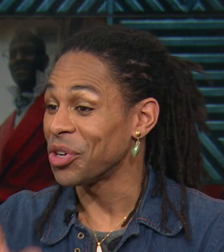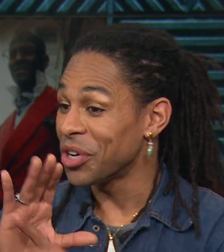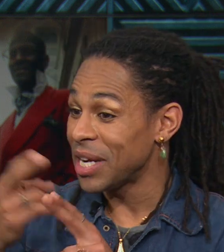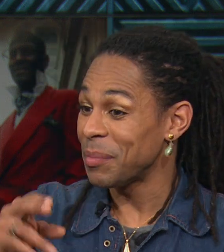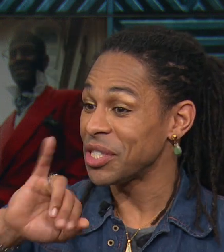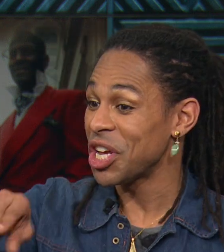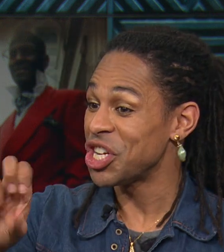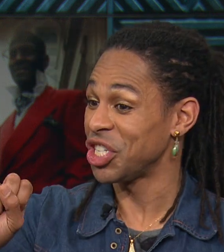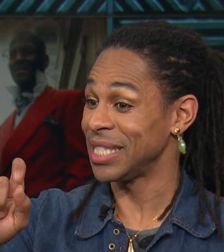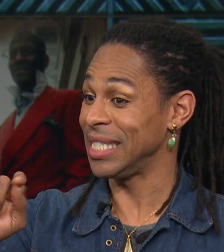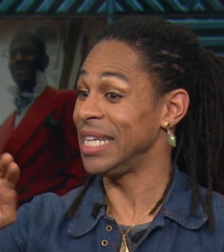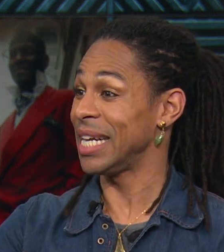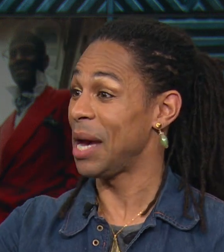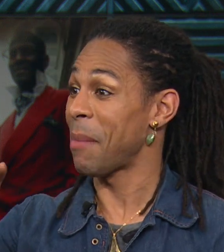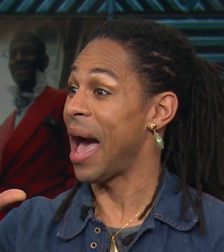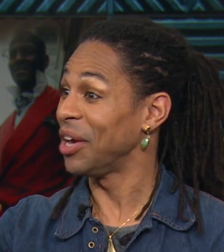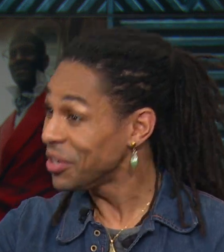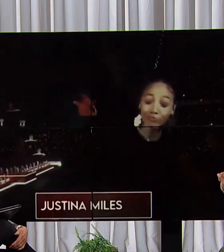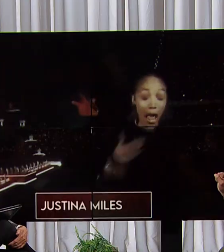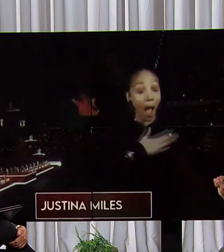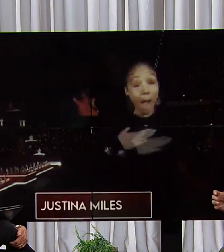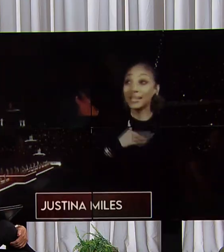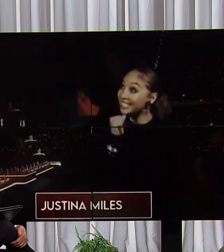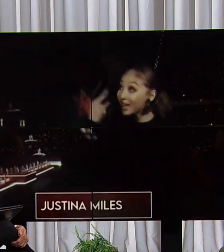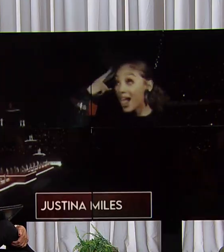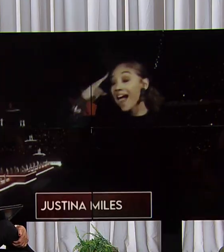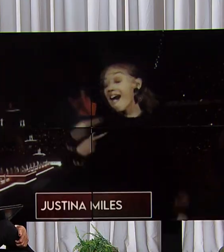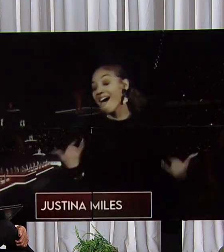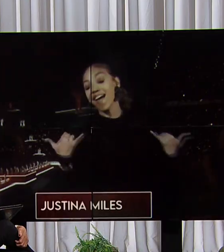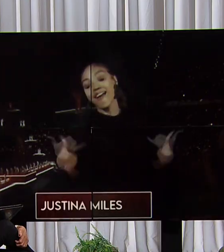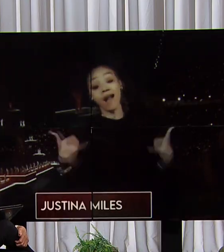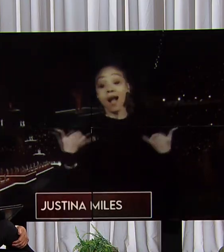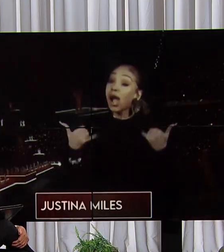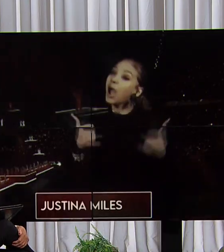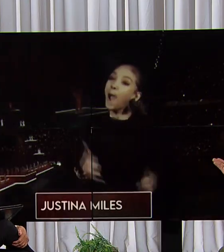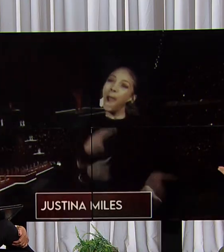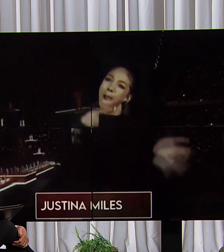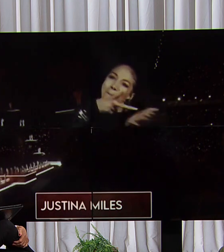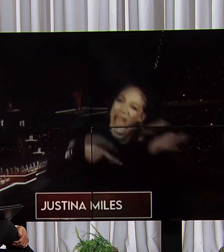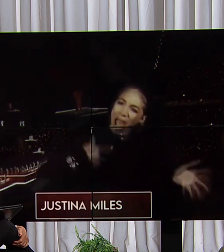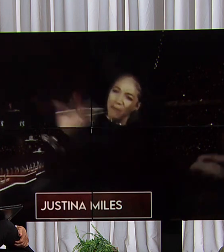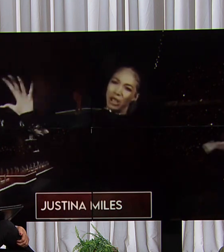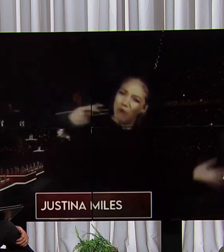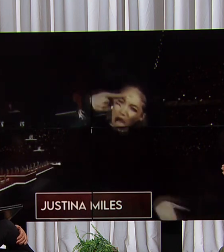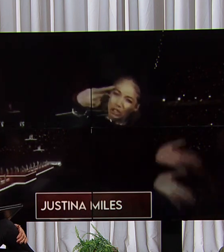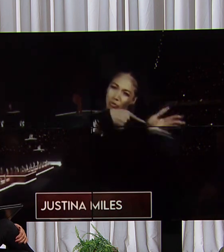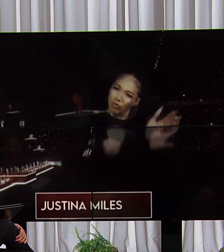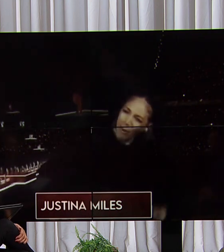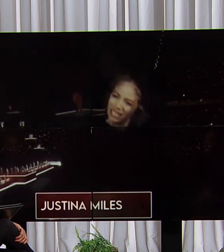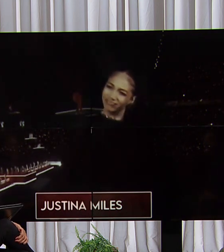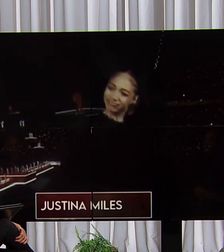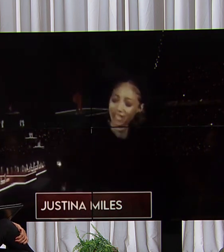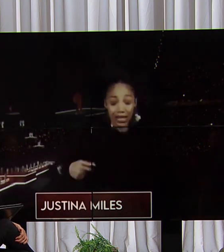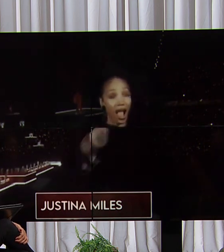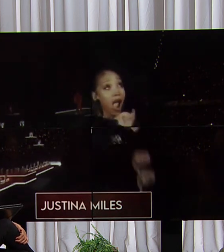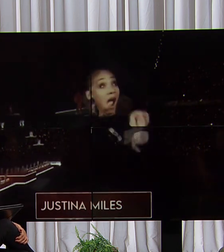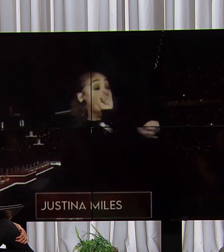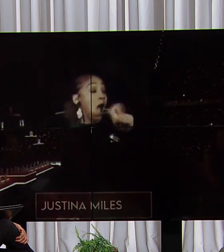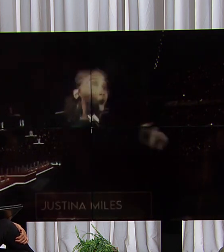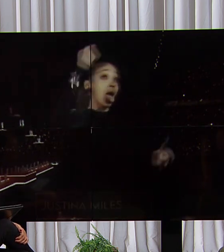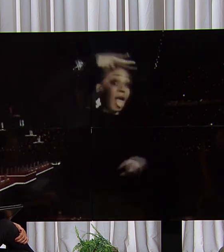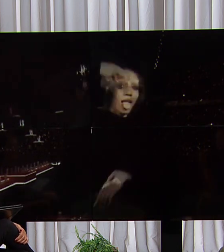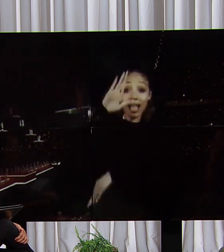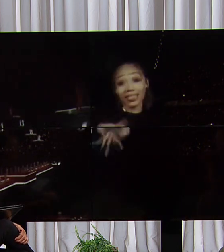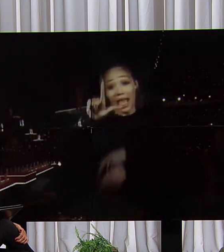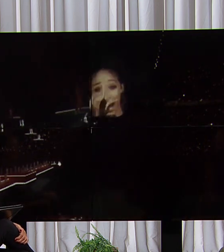Yeah. So her name is Justina Miles, and she is amazing. We can see here. And part